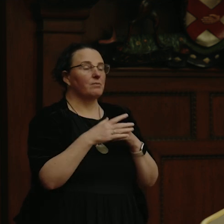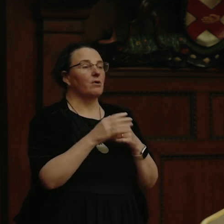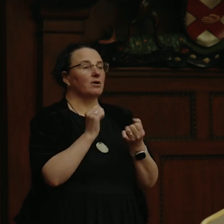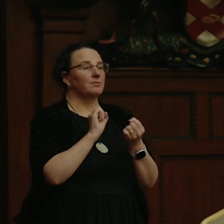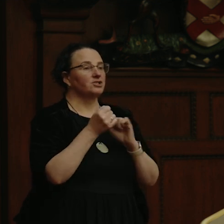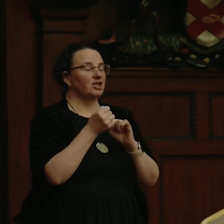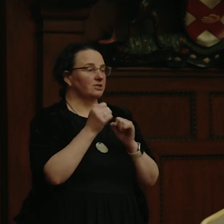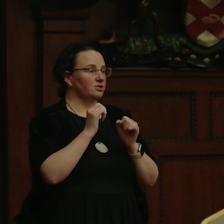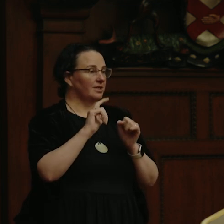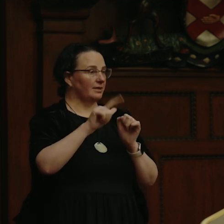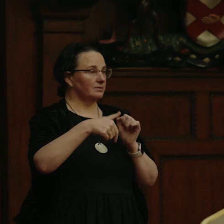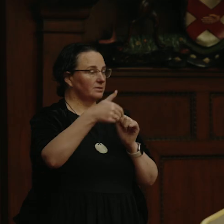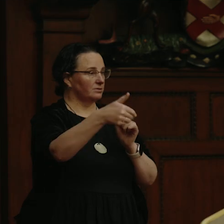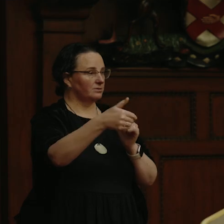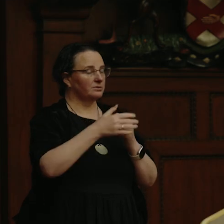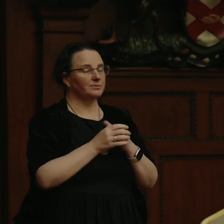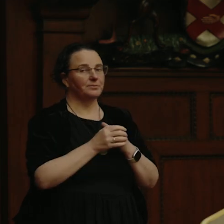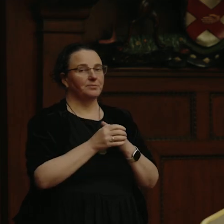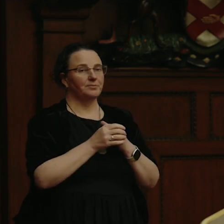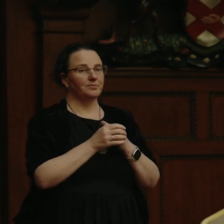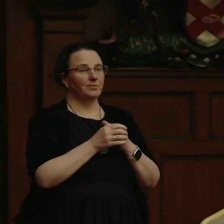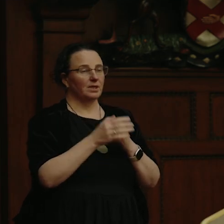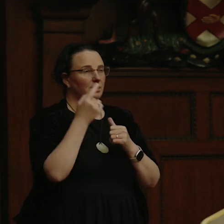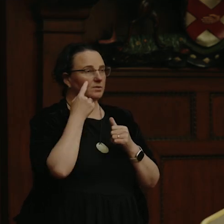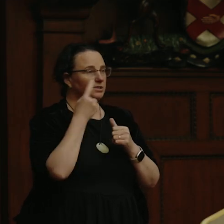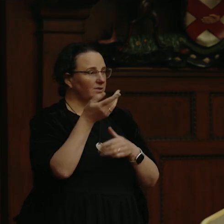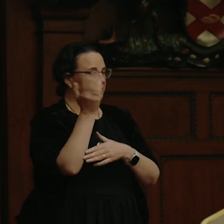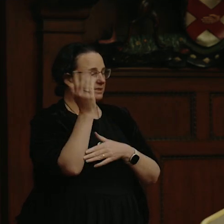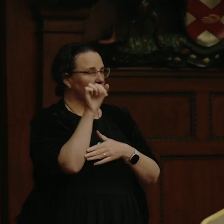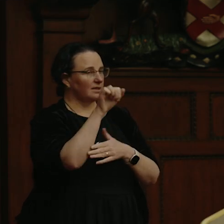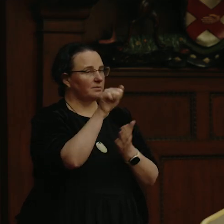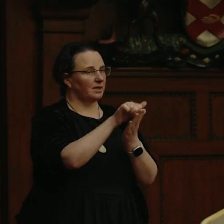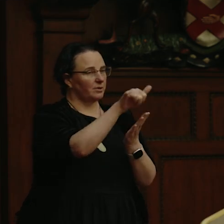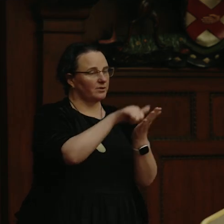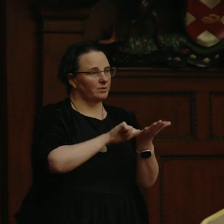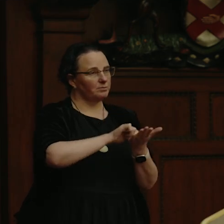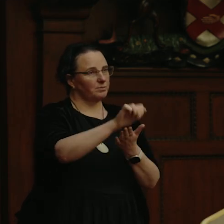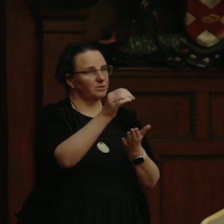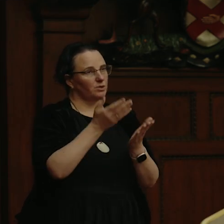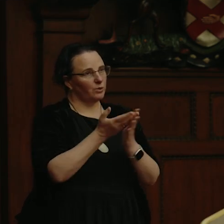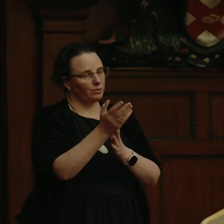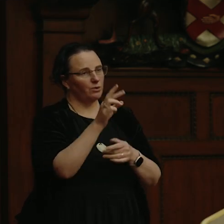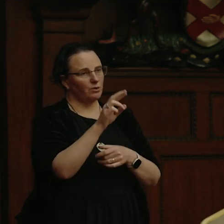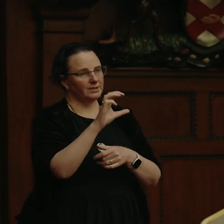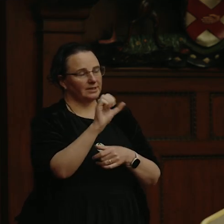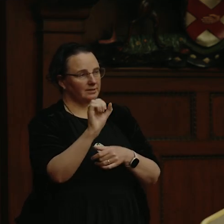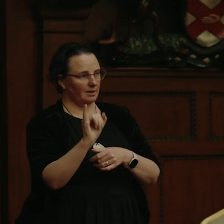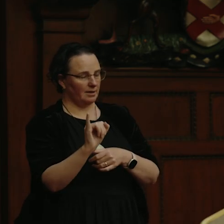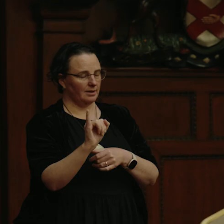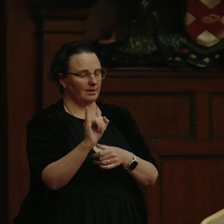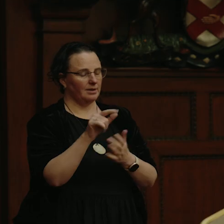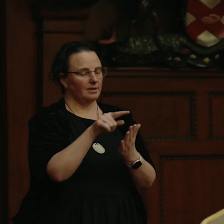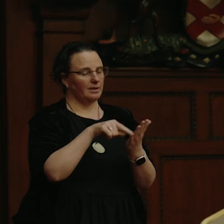And we had shown this in a paper that was produced through RCSI, and it was